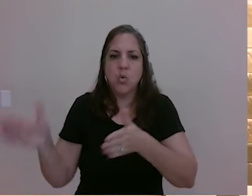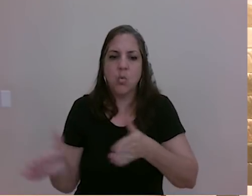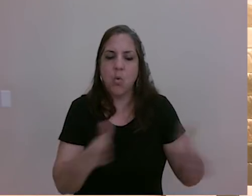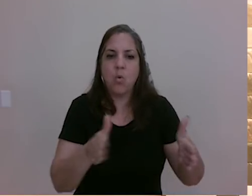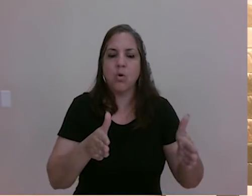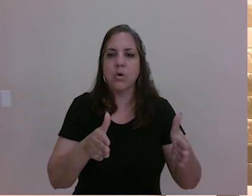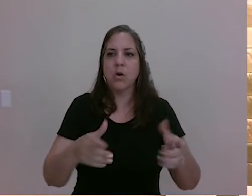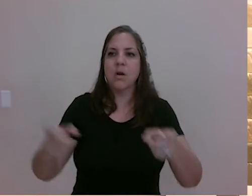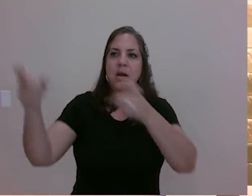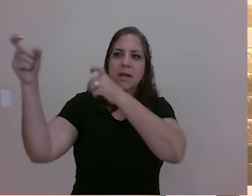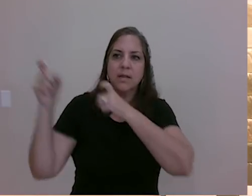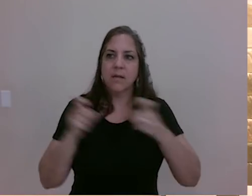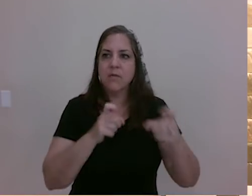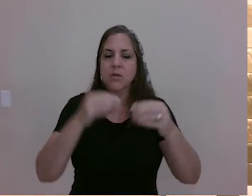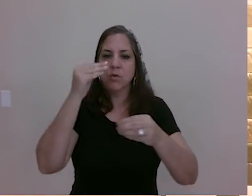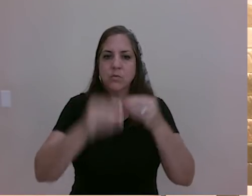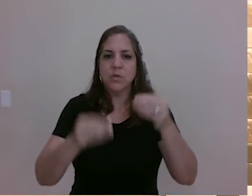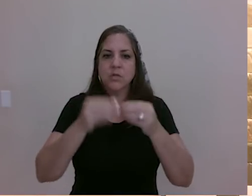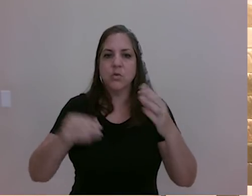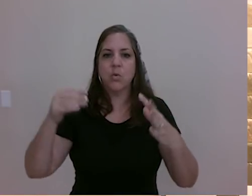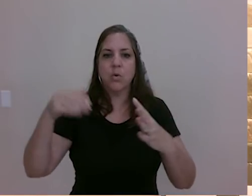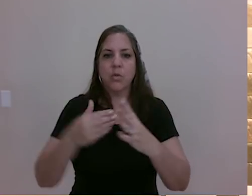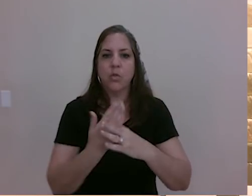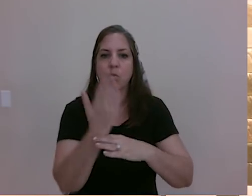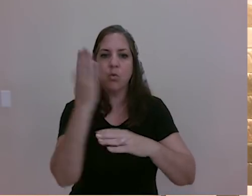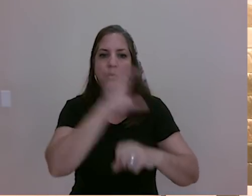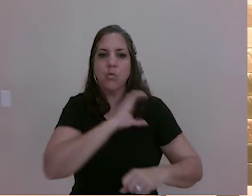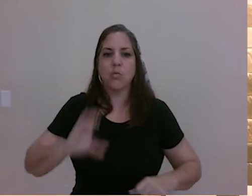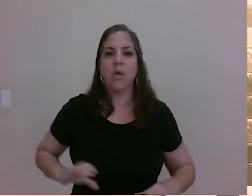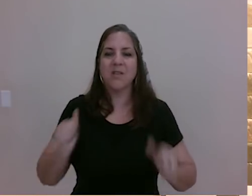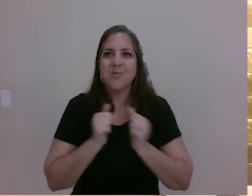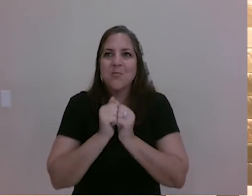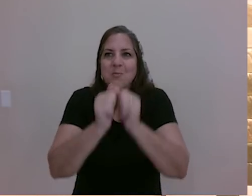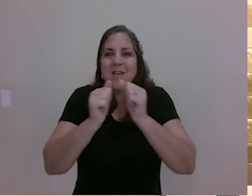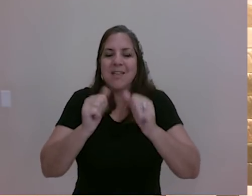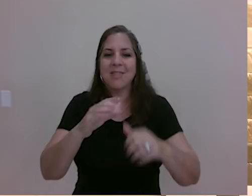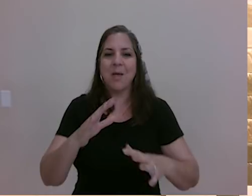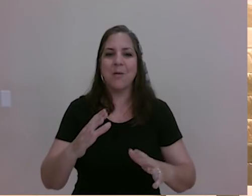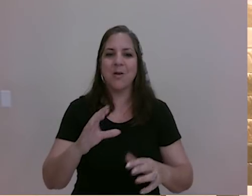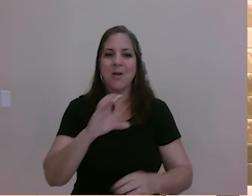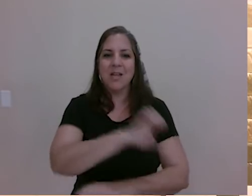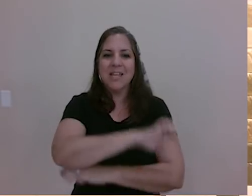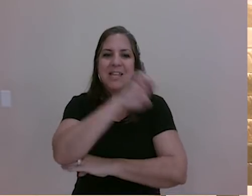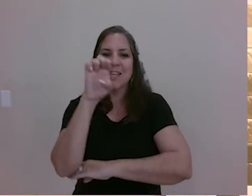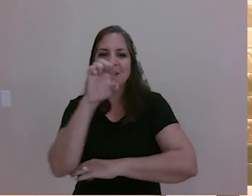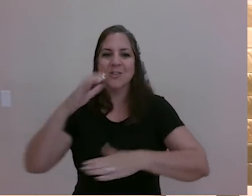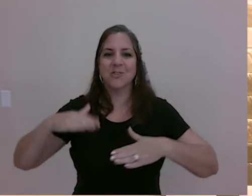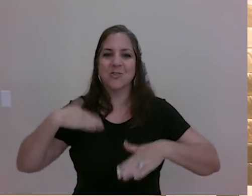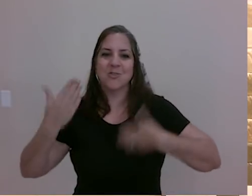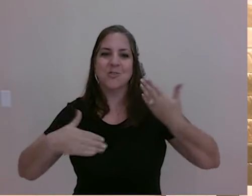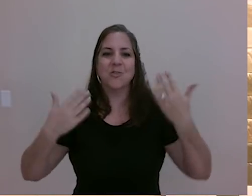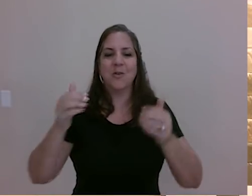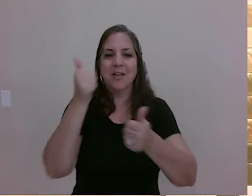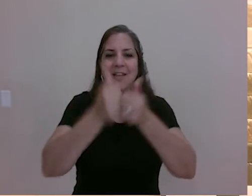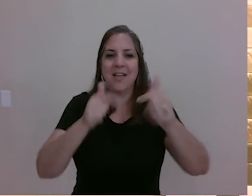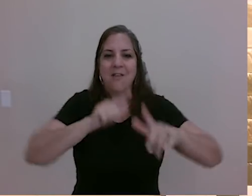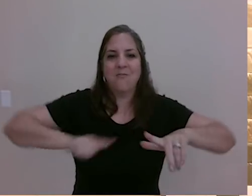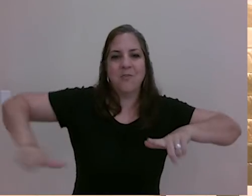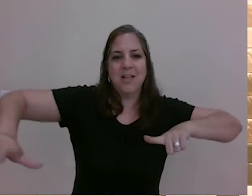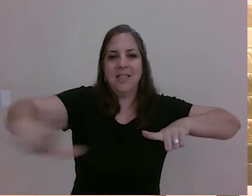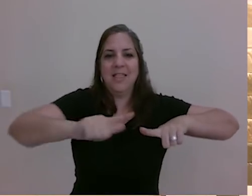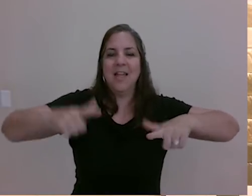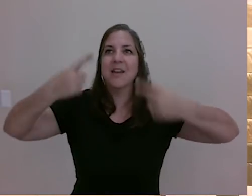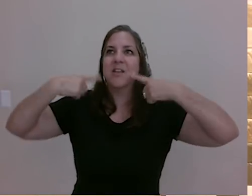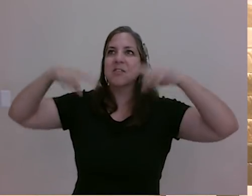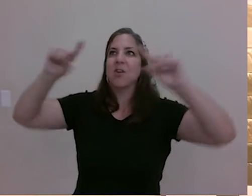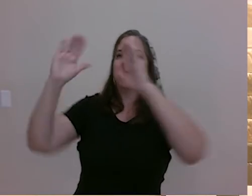Christ. Therefore, overcome with paschal joy, every land, every people exalts in your praise, and even the heavenly